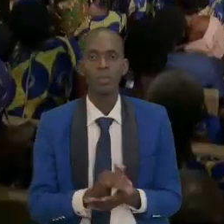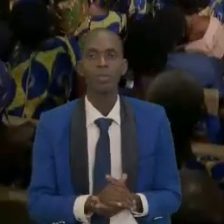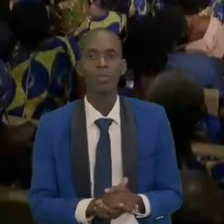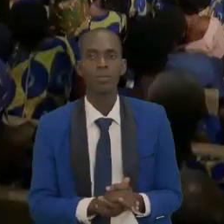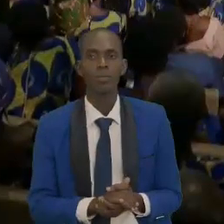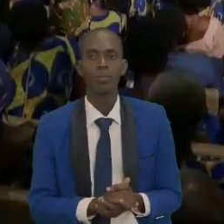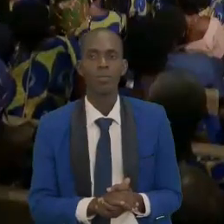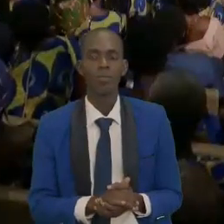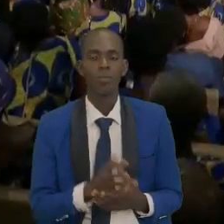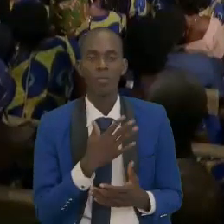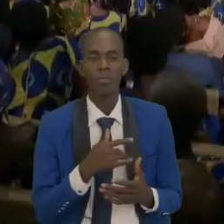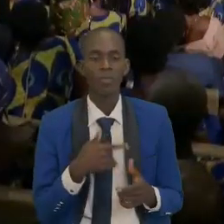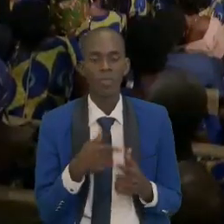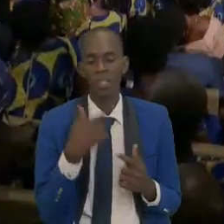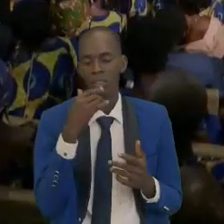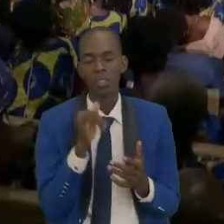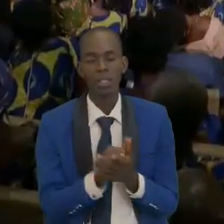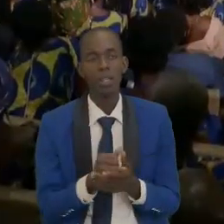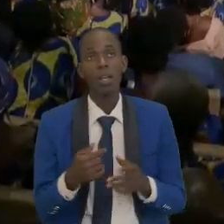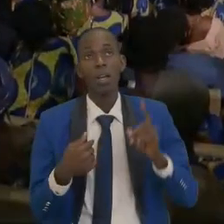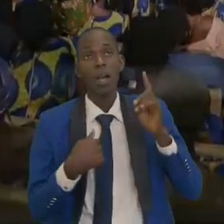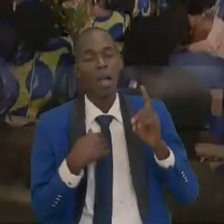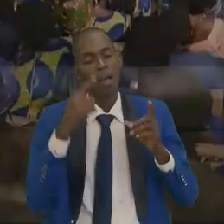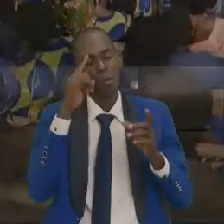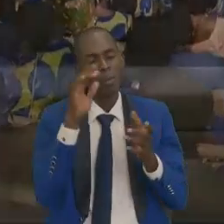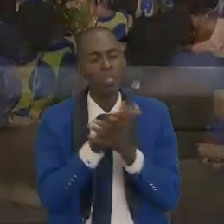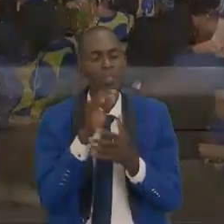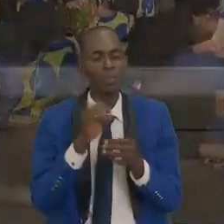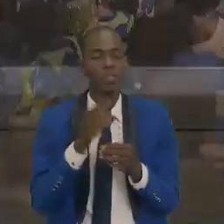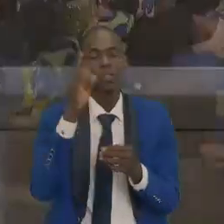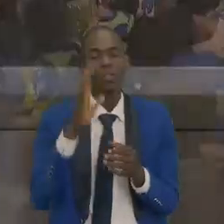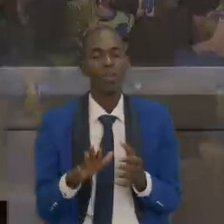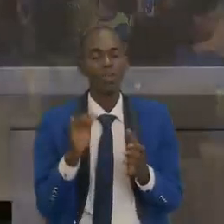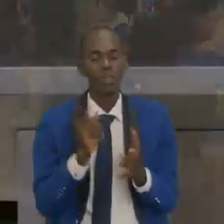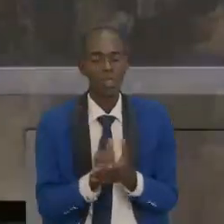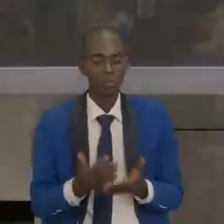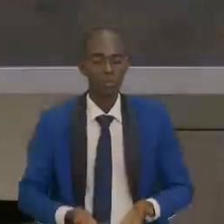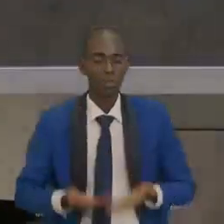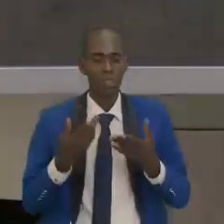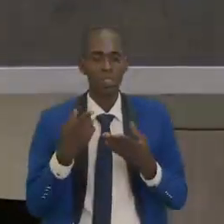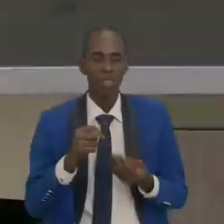and then you say I believe in the god that quick is the day